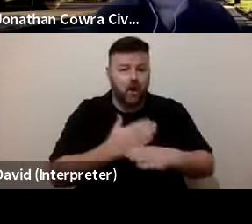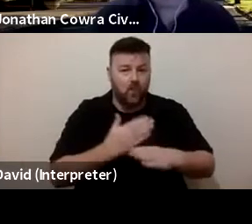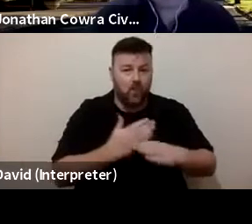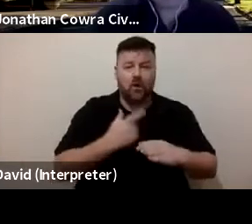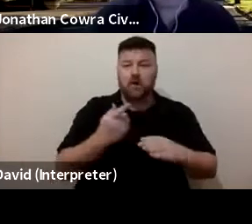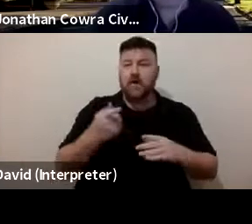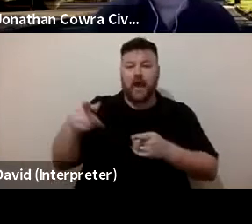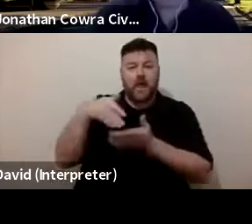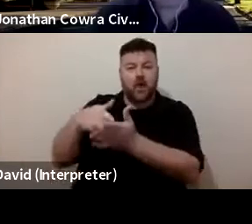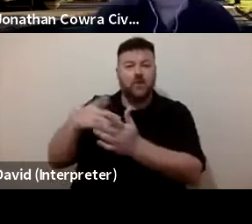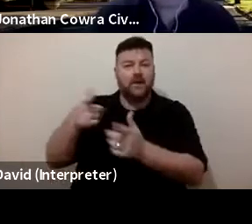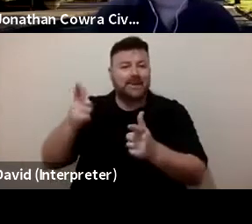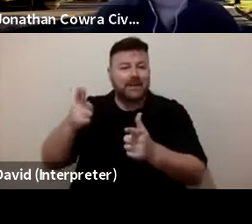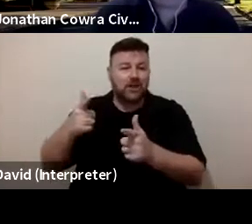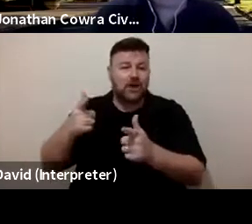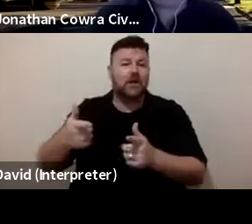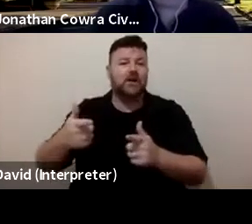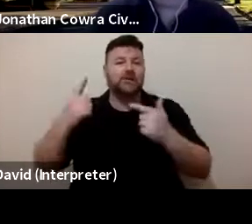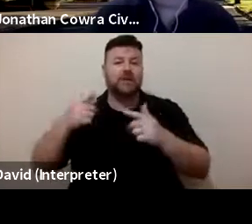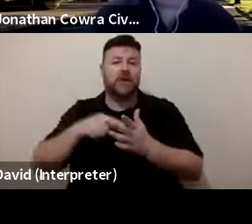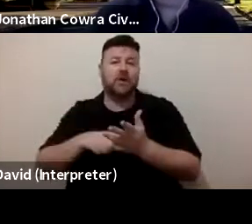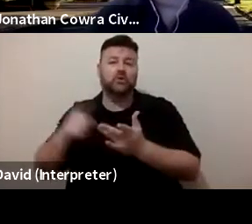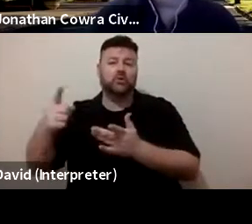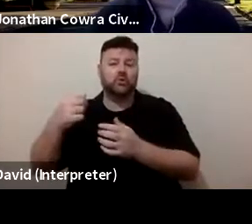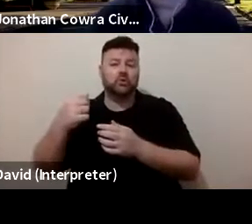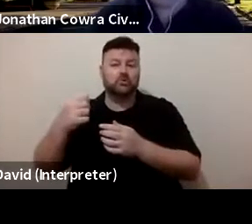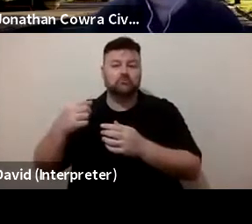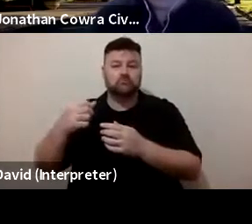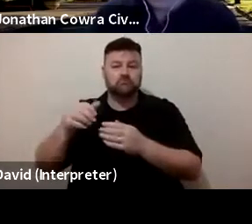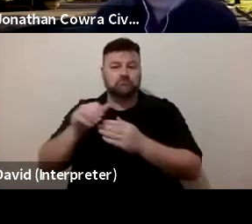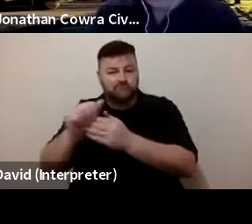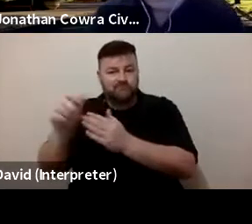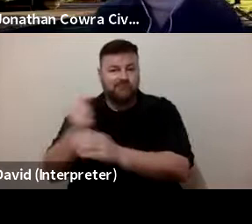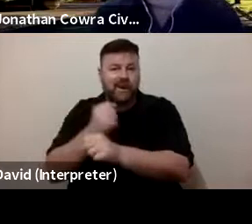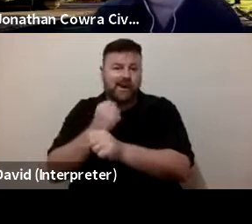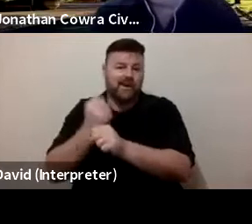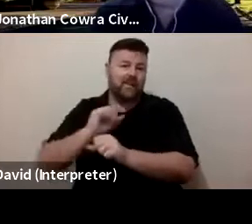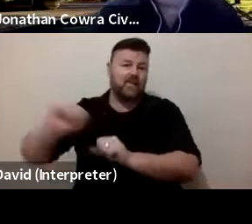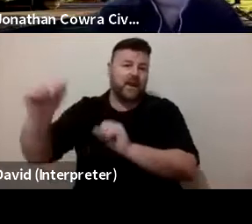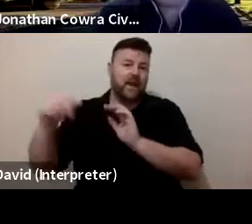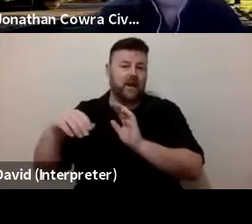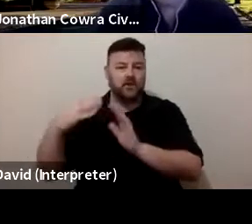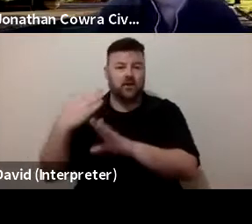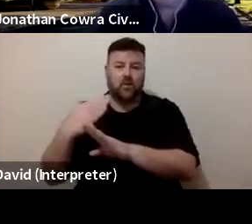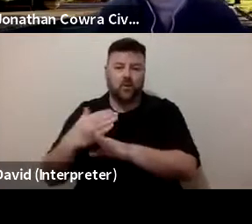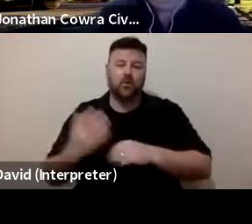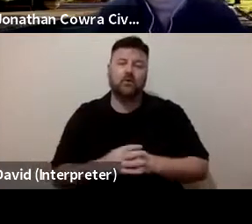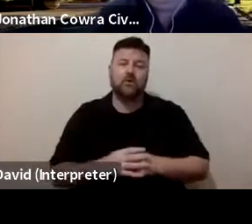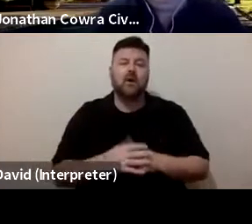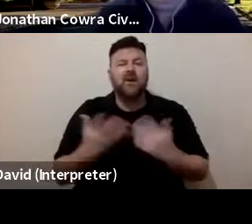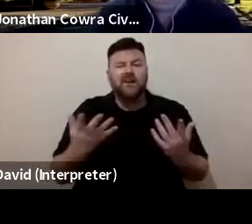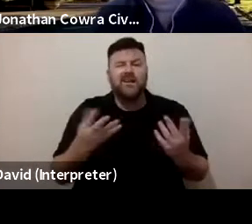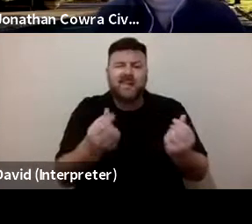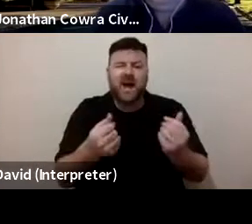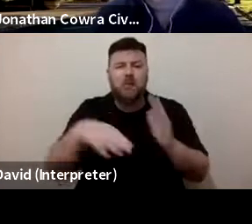work. And those guiding principles were kind of obvious. There were things like less is more and kind